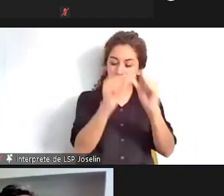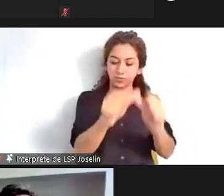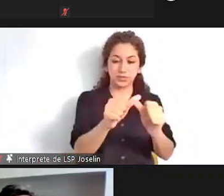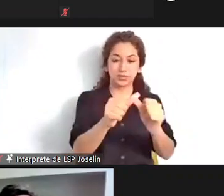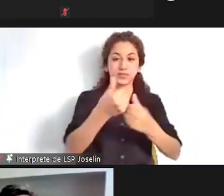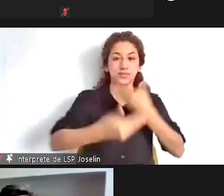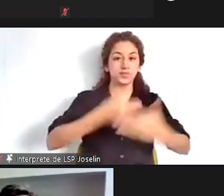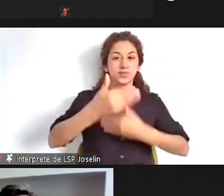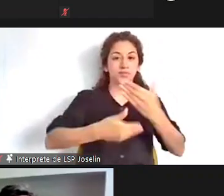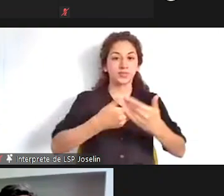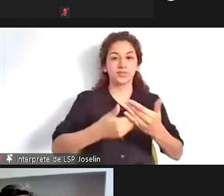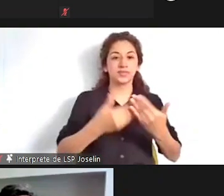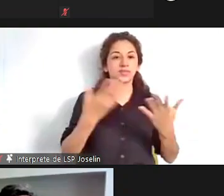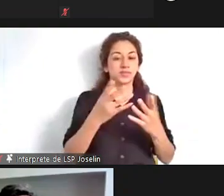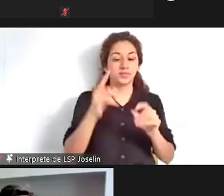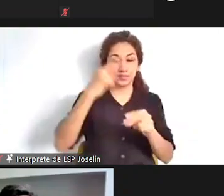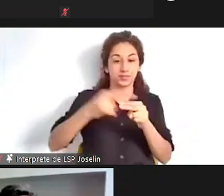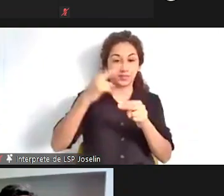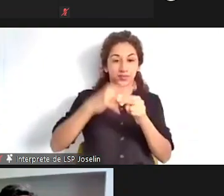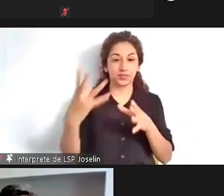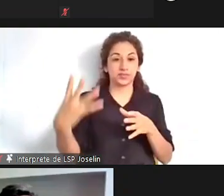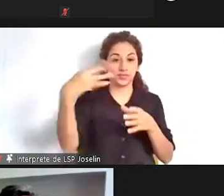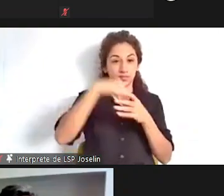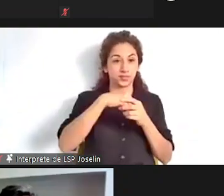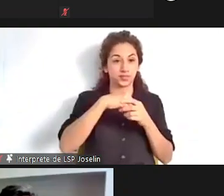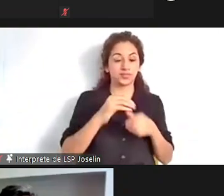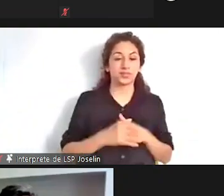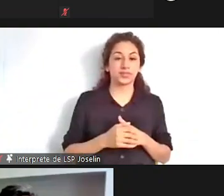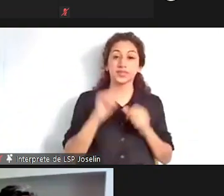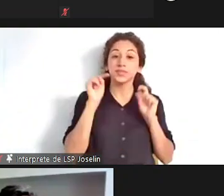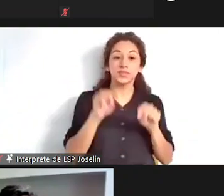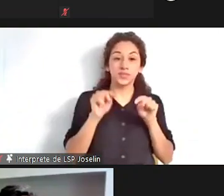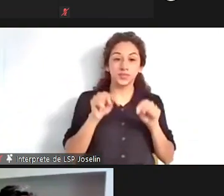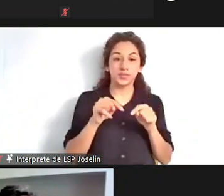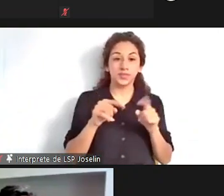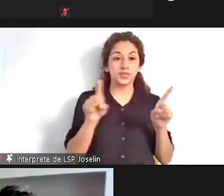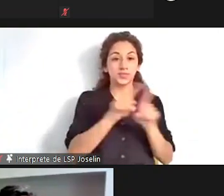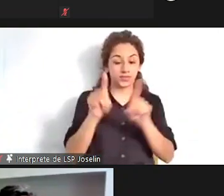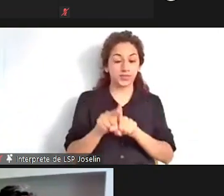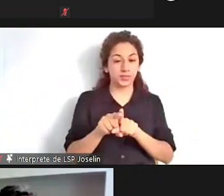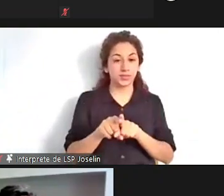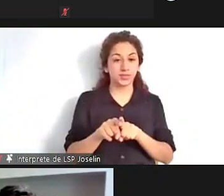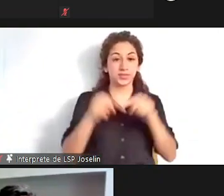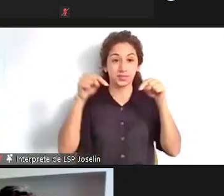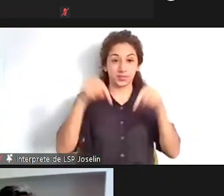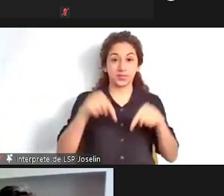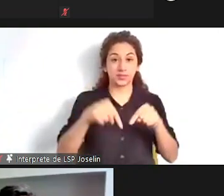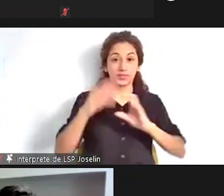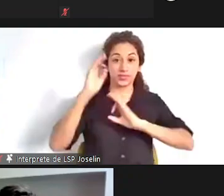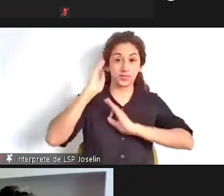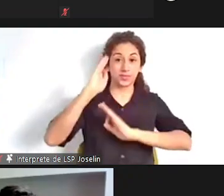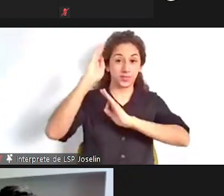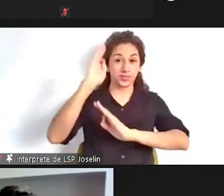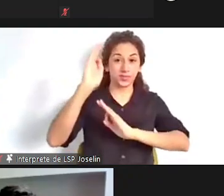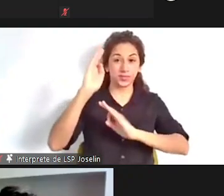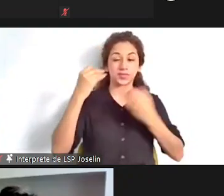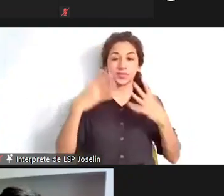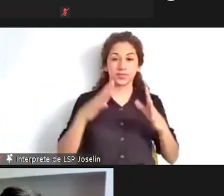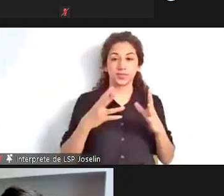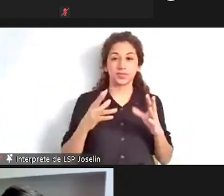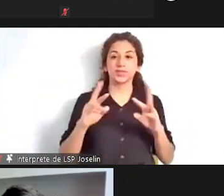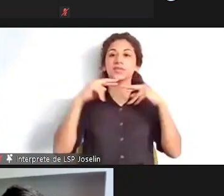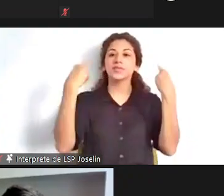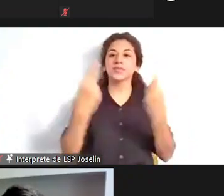continue to be the way to work with the implementation and in this event we have